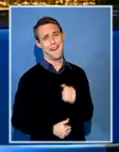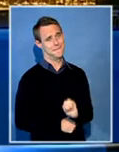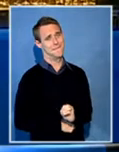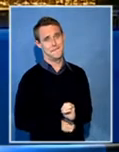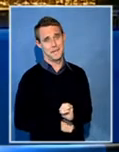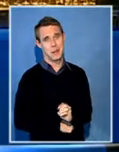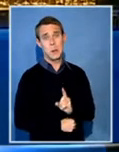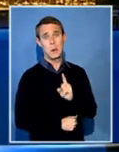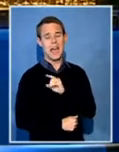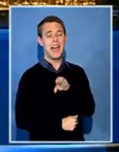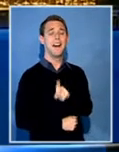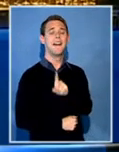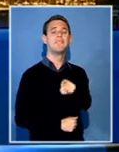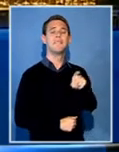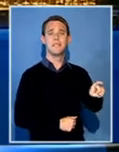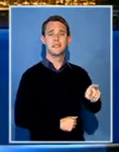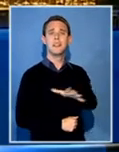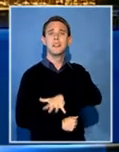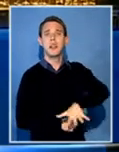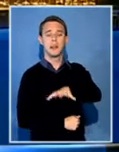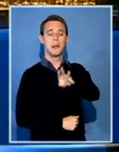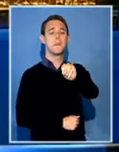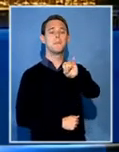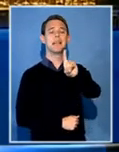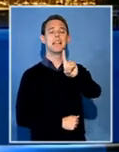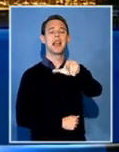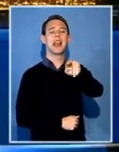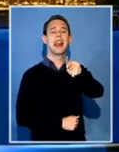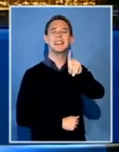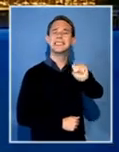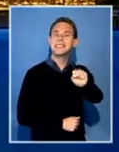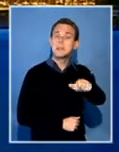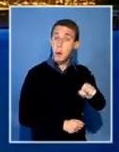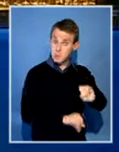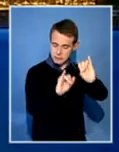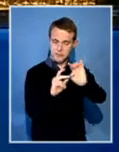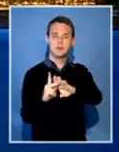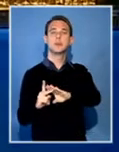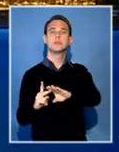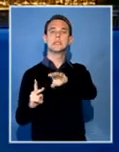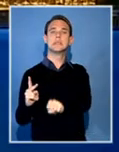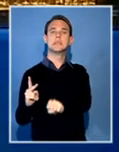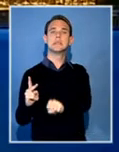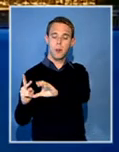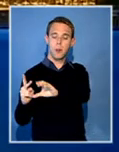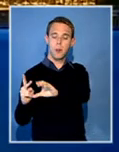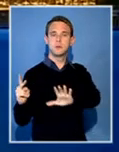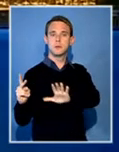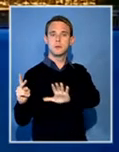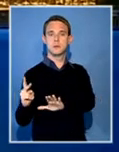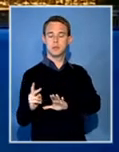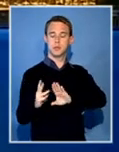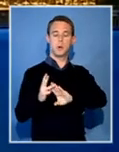certain hotspots already in KwaZulu-Natal, like the Midlands, the South Coast, and then the KwaMashu Hostel, the Dumlazi.